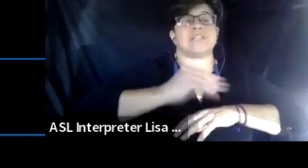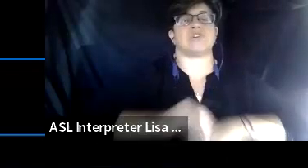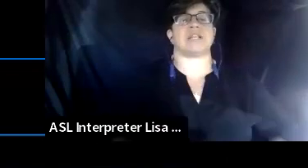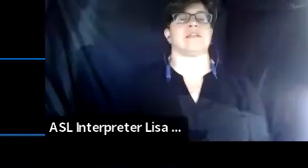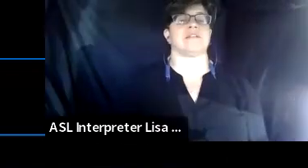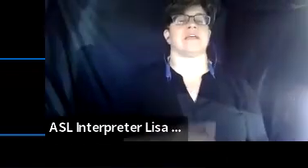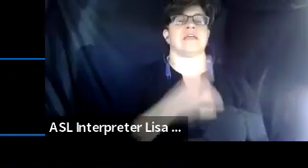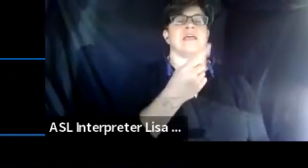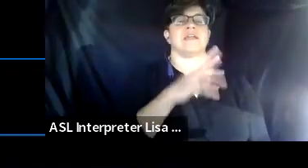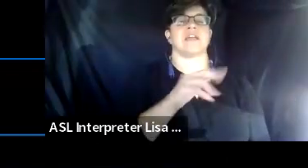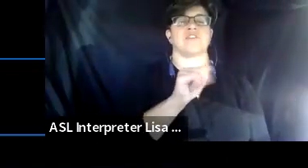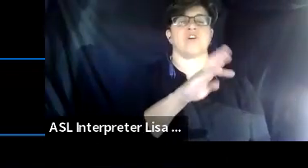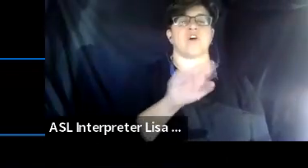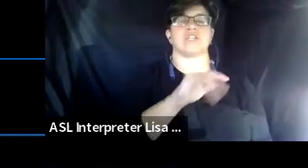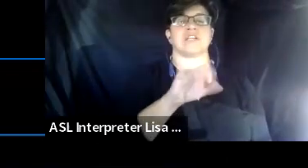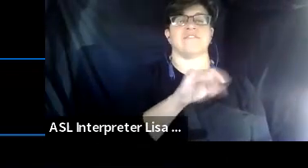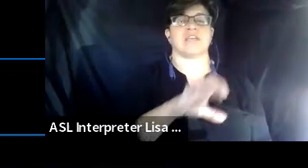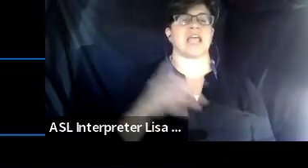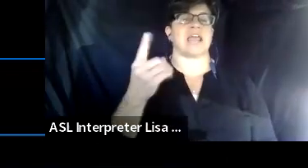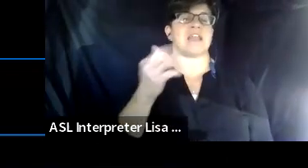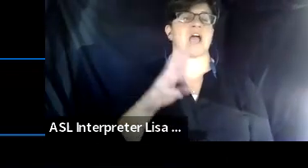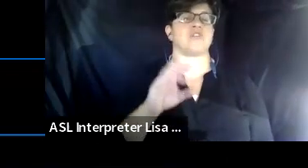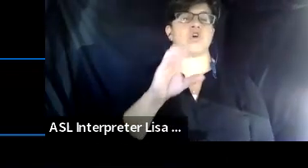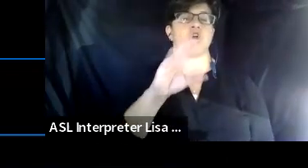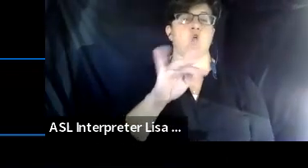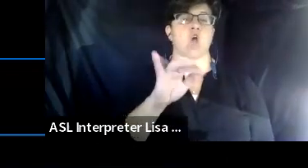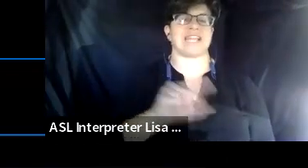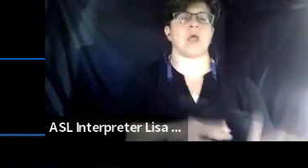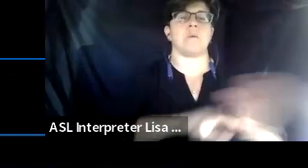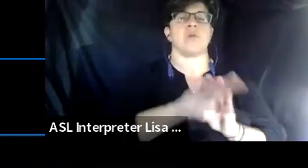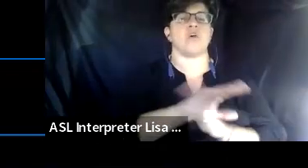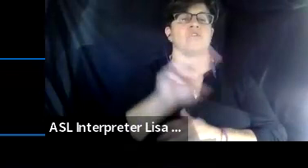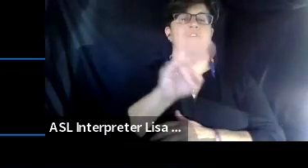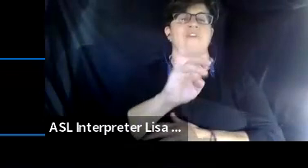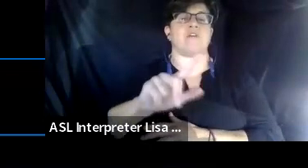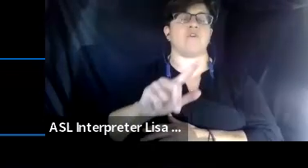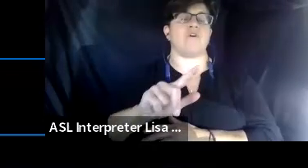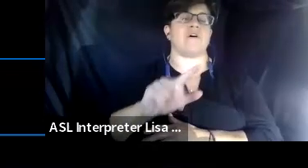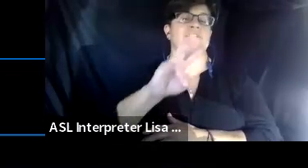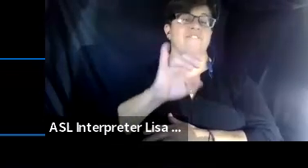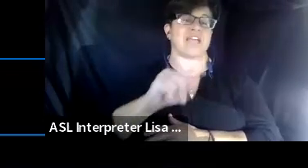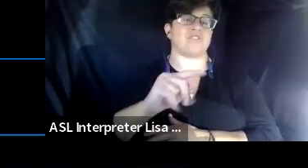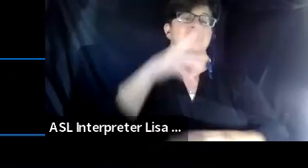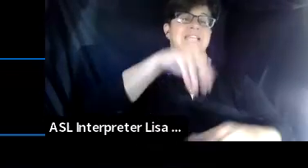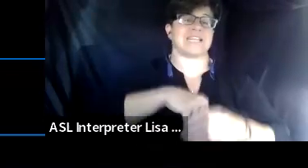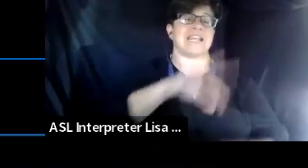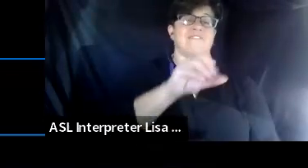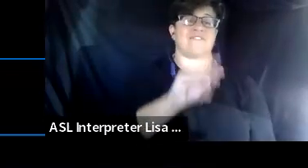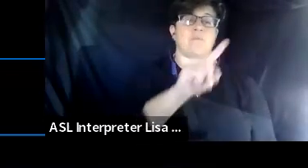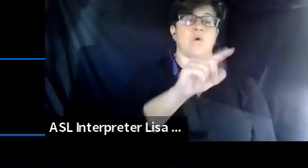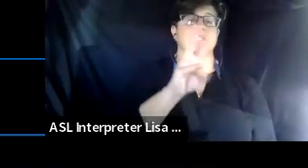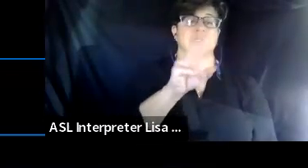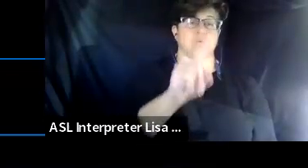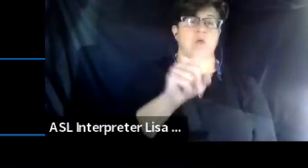the production of viral vectors, they produced viral vectors that contain the FAM161A gene. And you know that